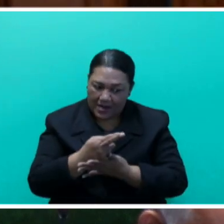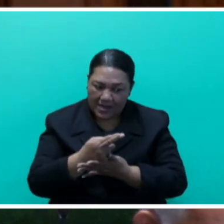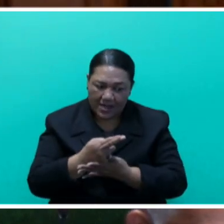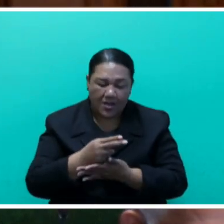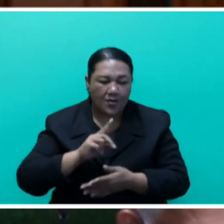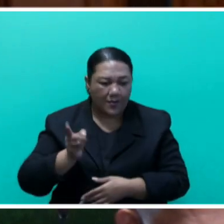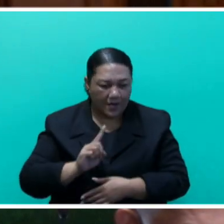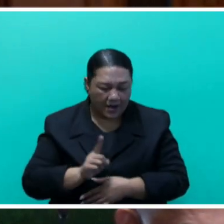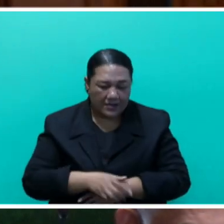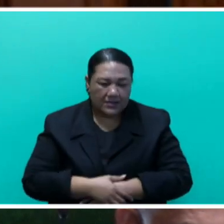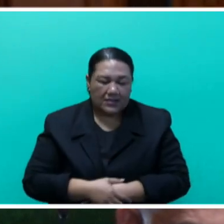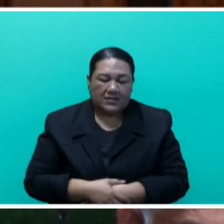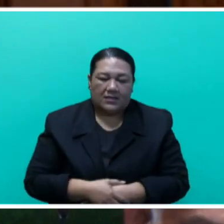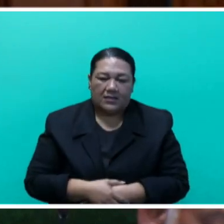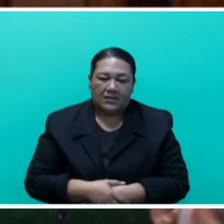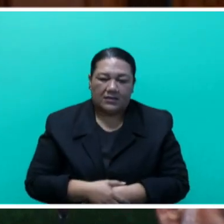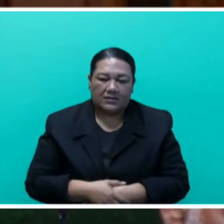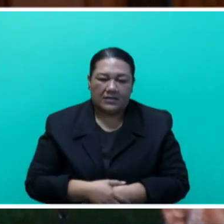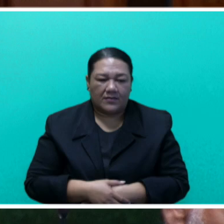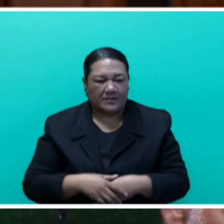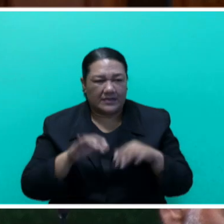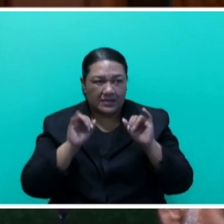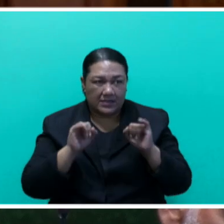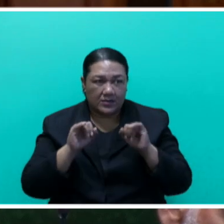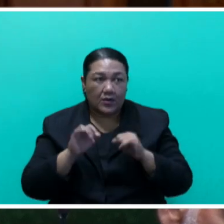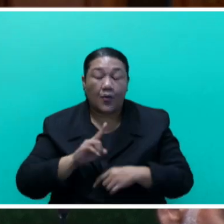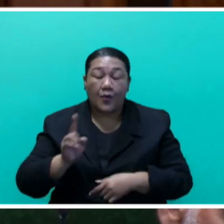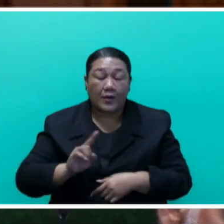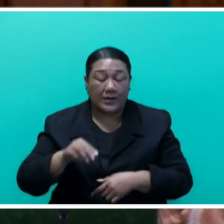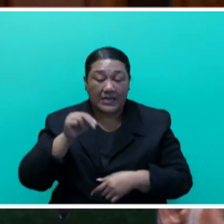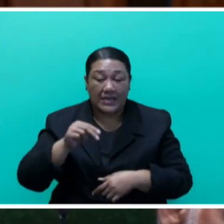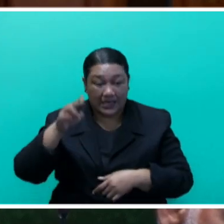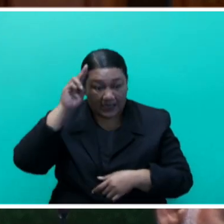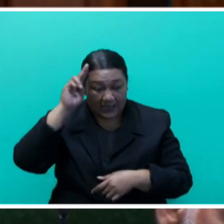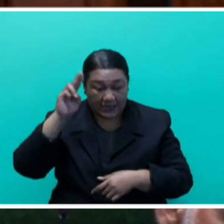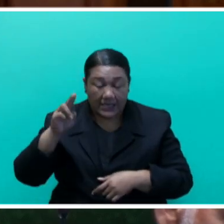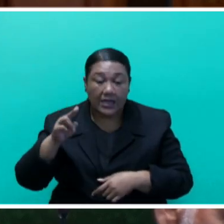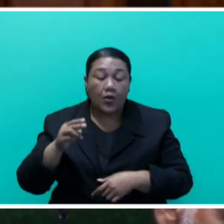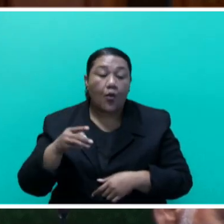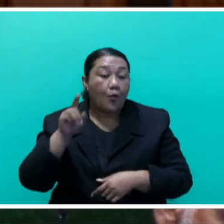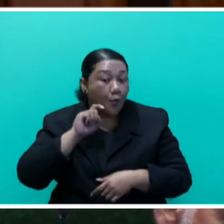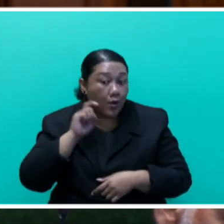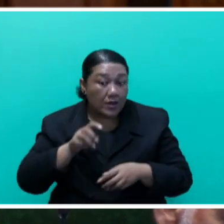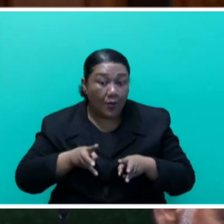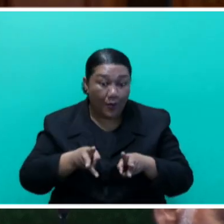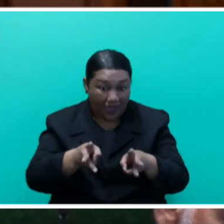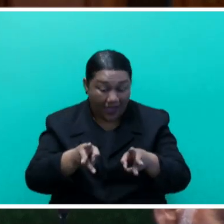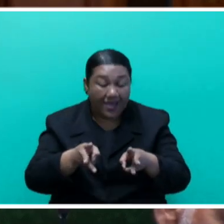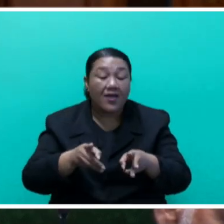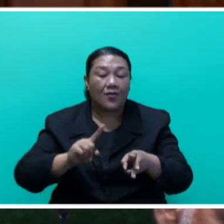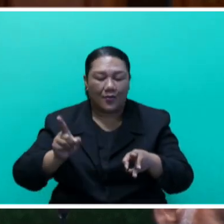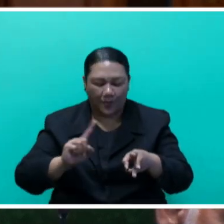What we need is a national waterways strategy that will outline